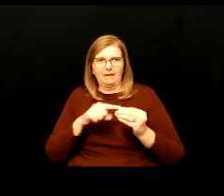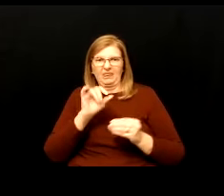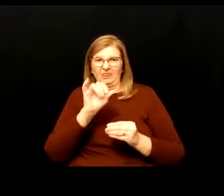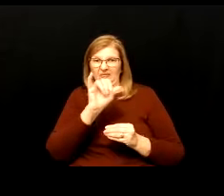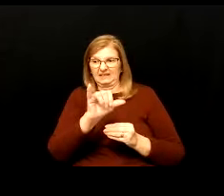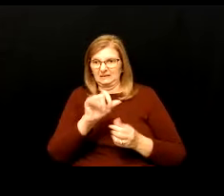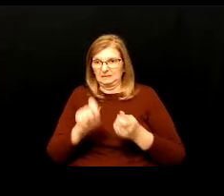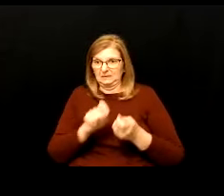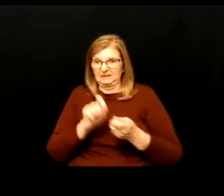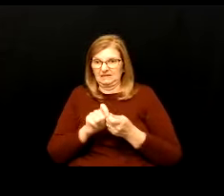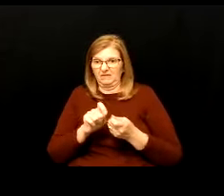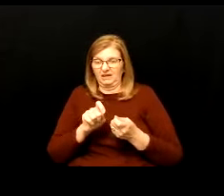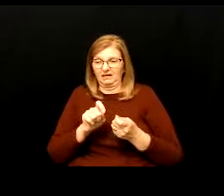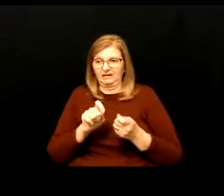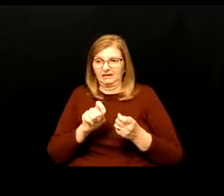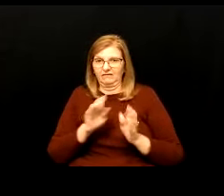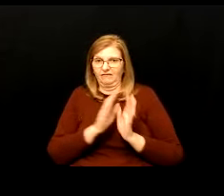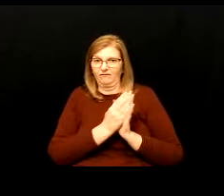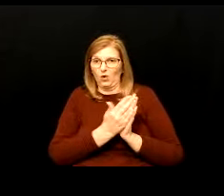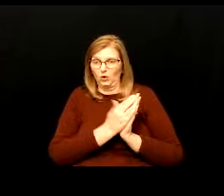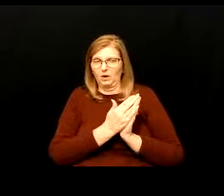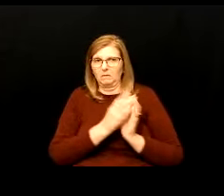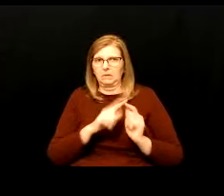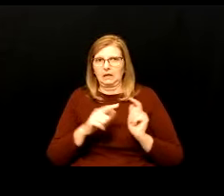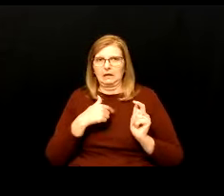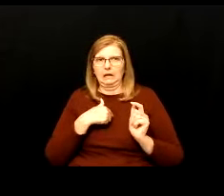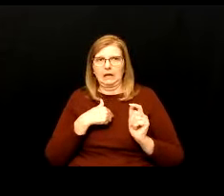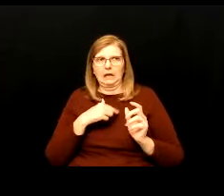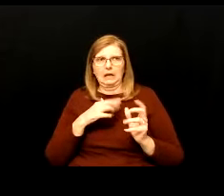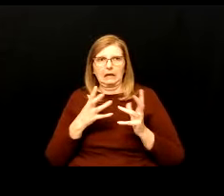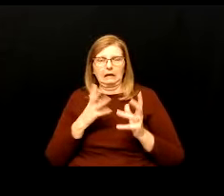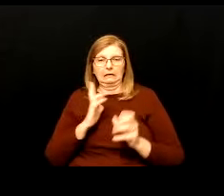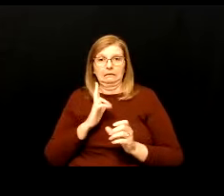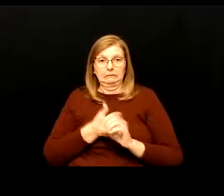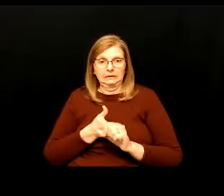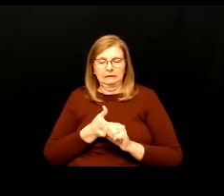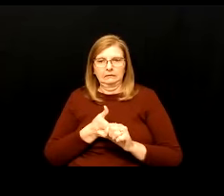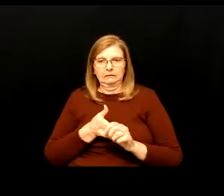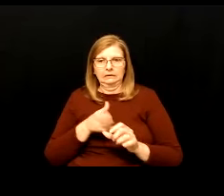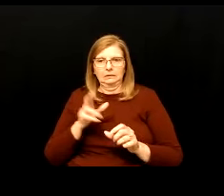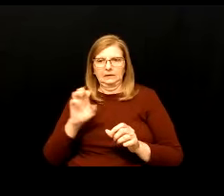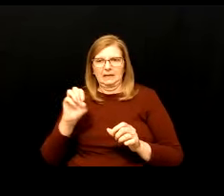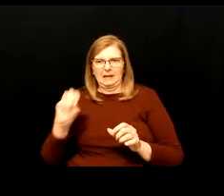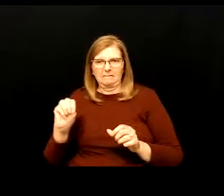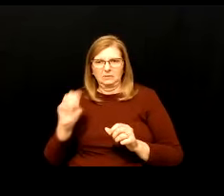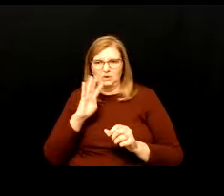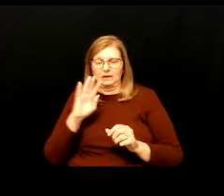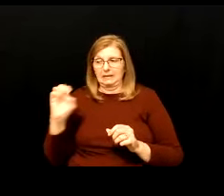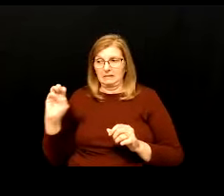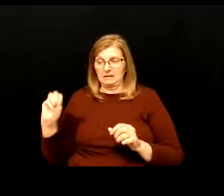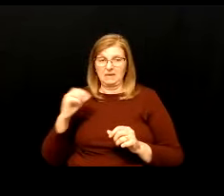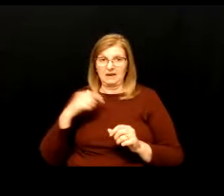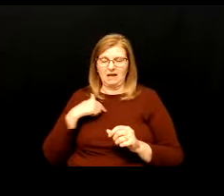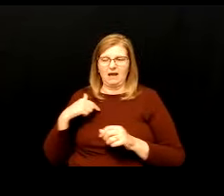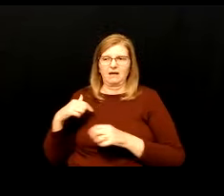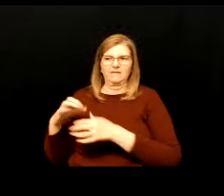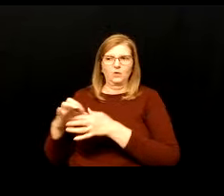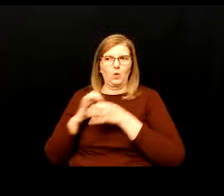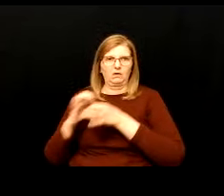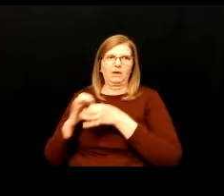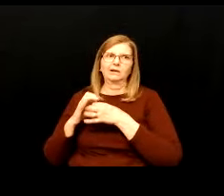specific file folder, but I kind of got back in when Em was talking, and Em and I have coordinated on a lot of